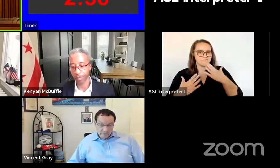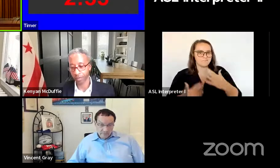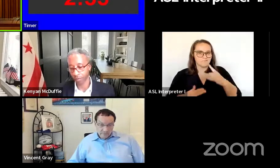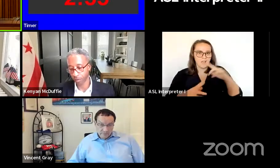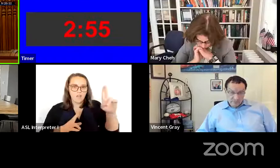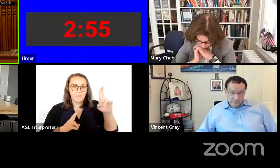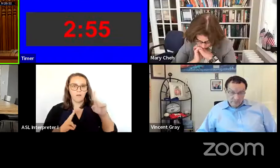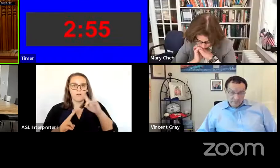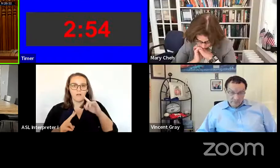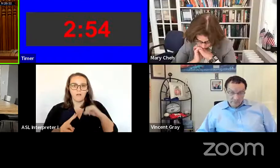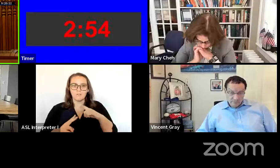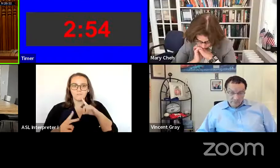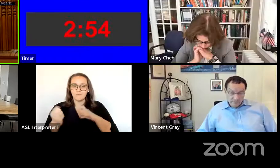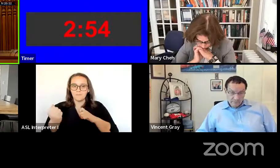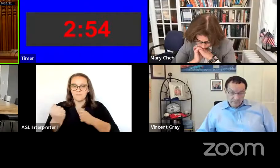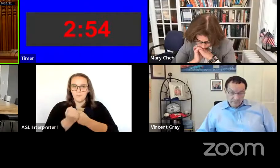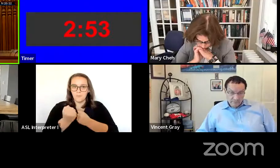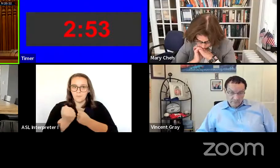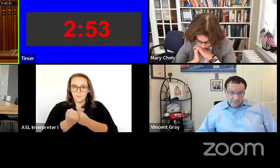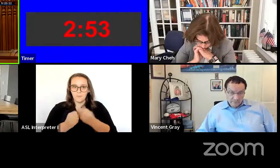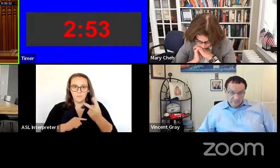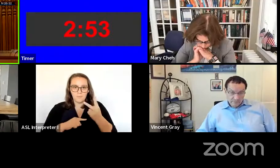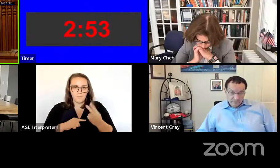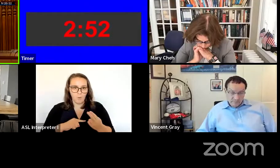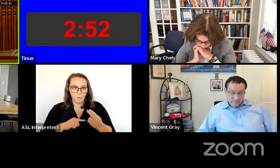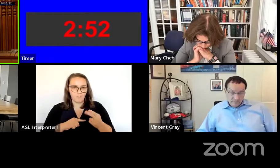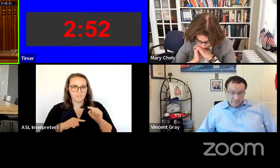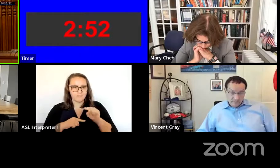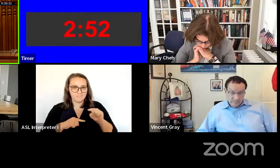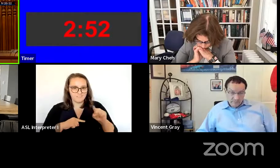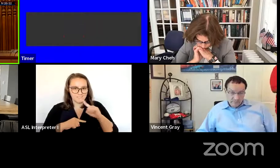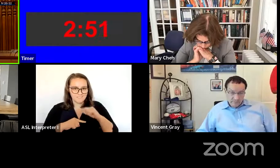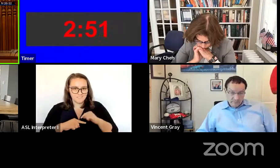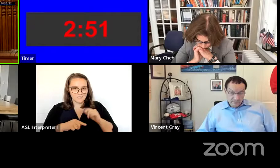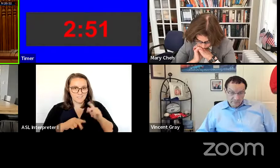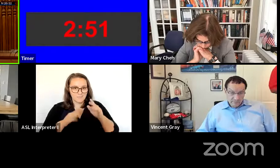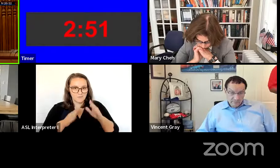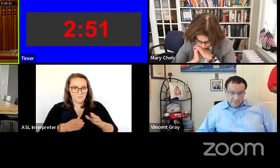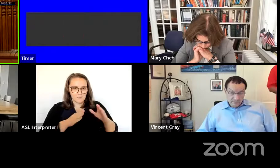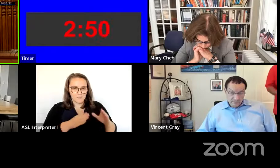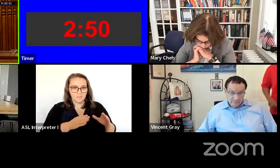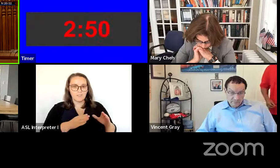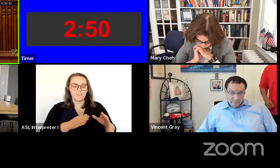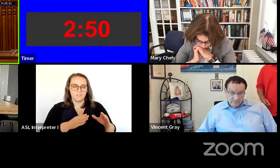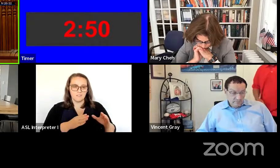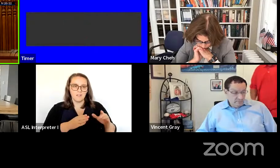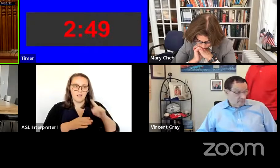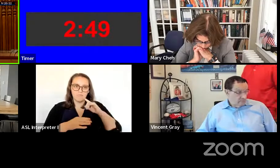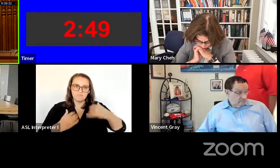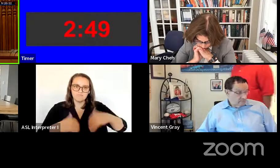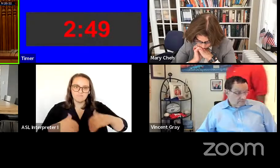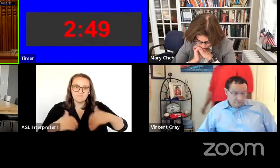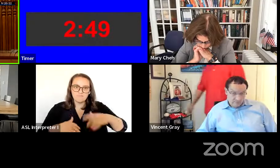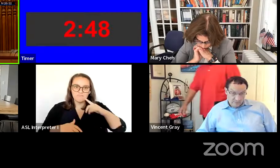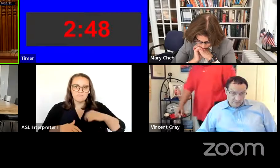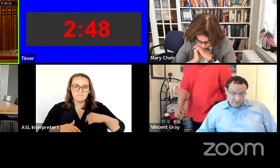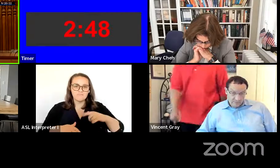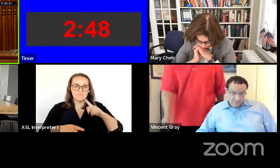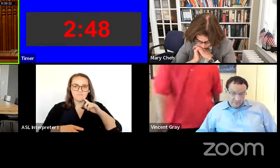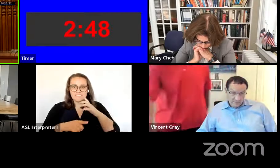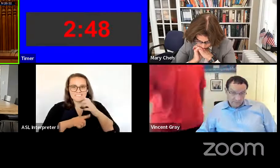to support both of these individuals who were stellar